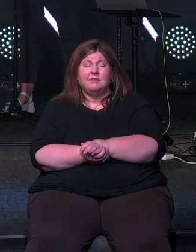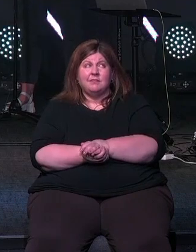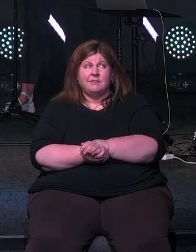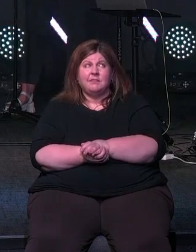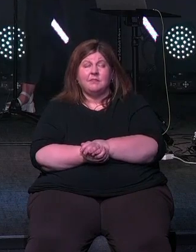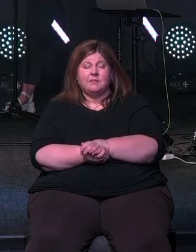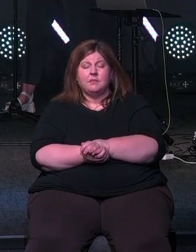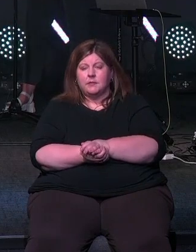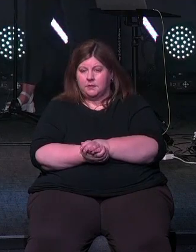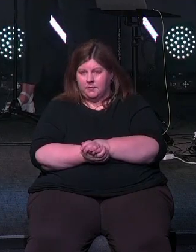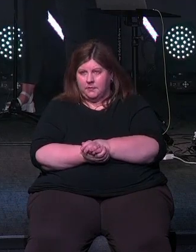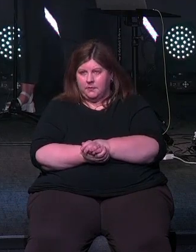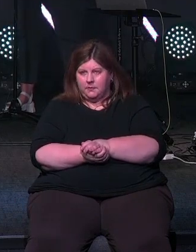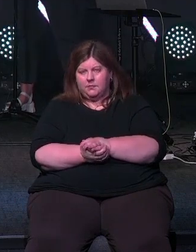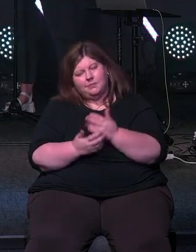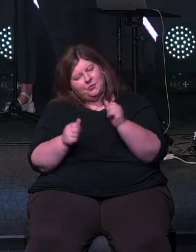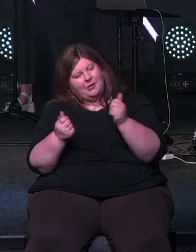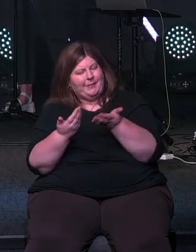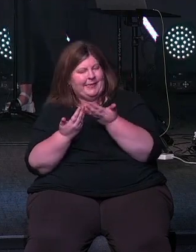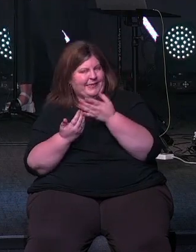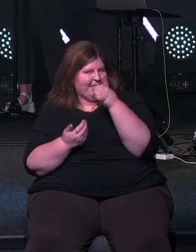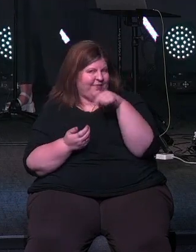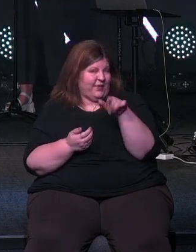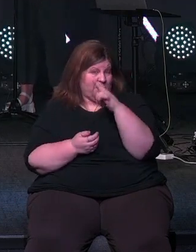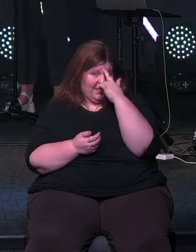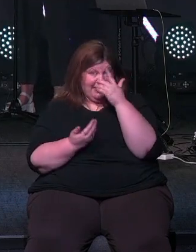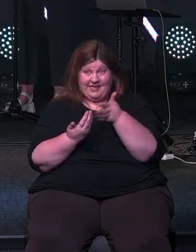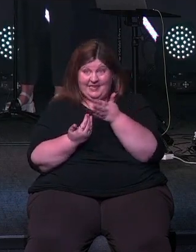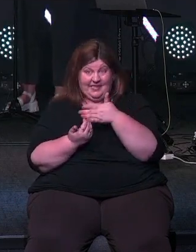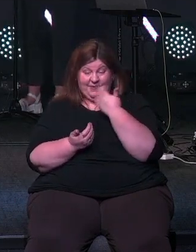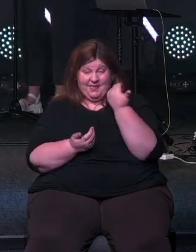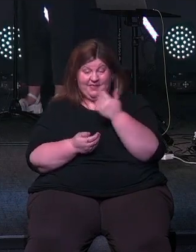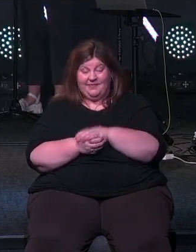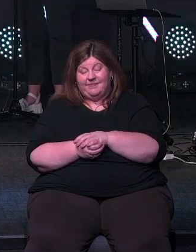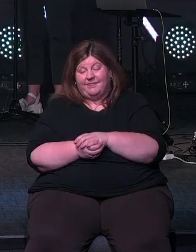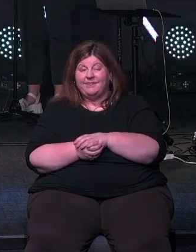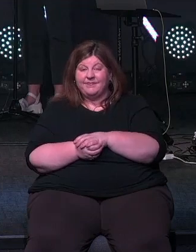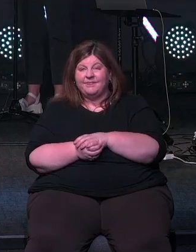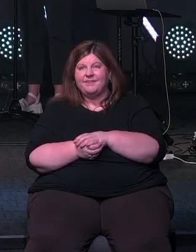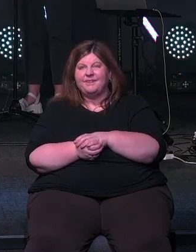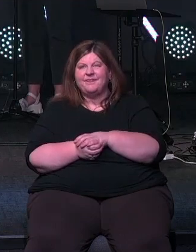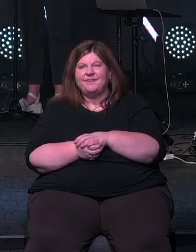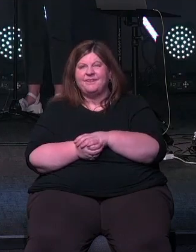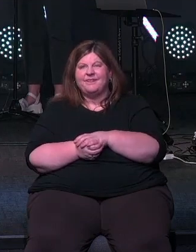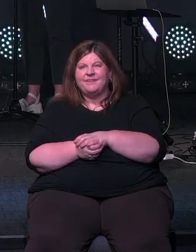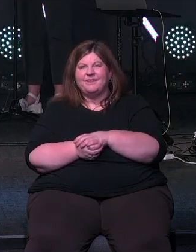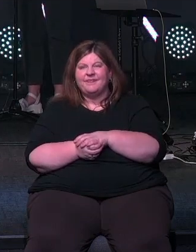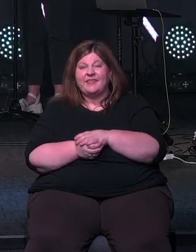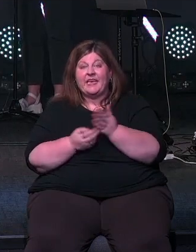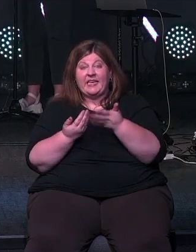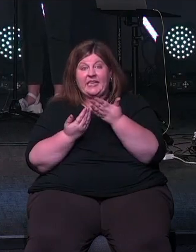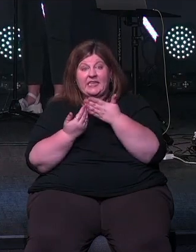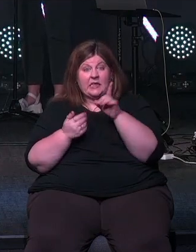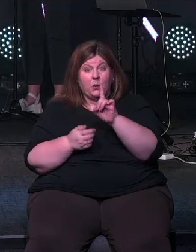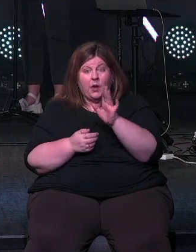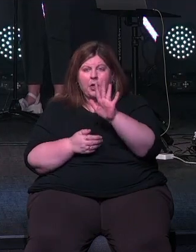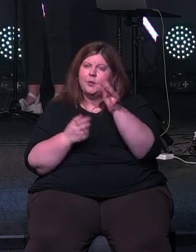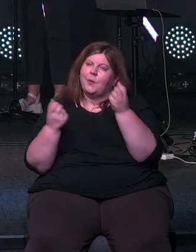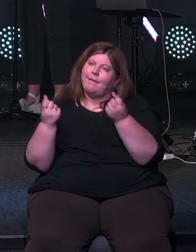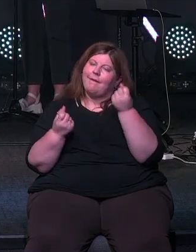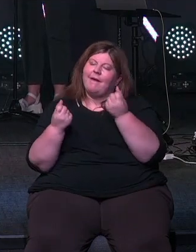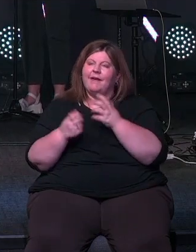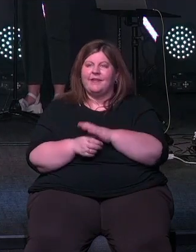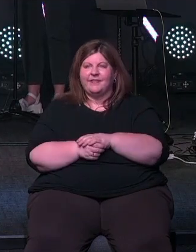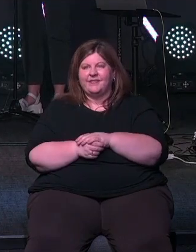So we have these things. We're trying to make it easy for you. I think the easiest spot to do this, believe it or not, is in your car. We have these like little